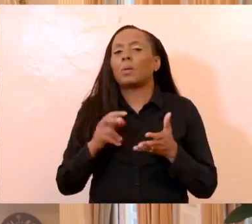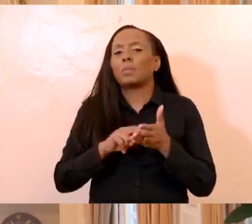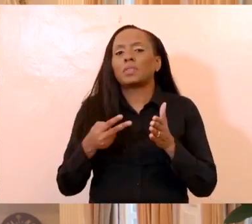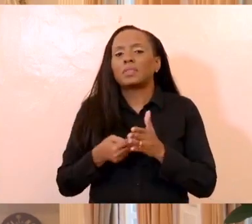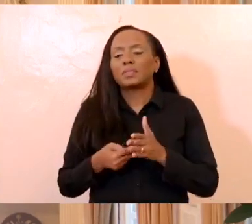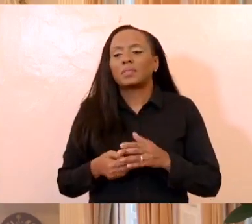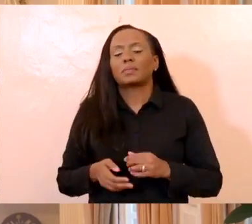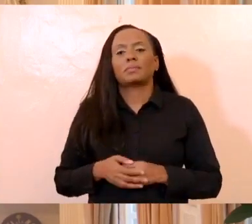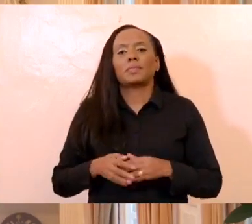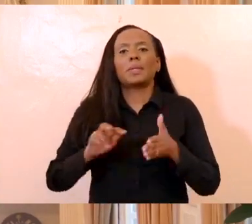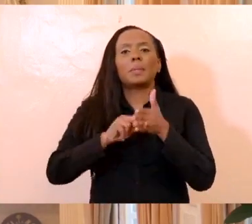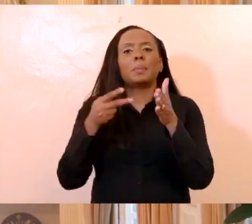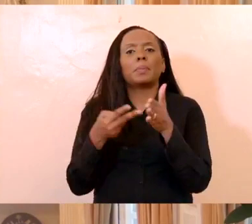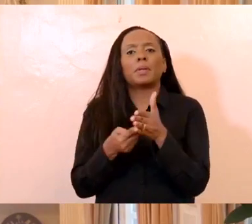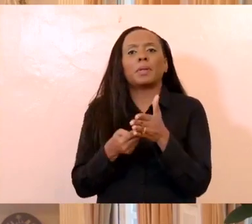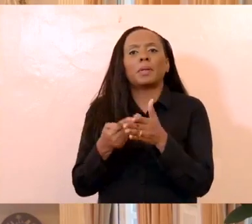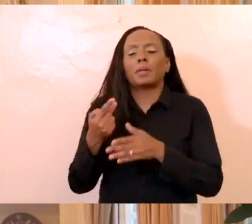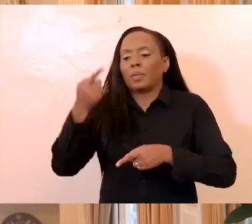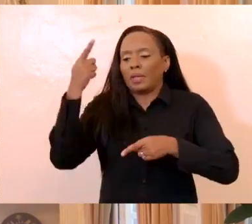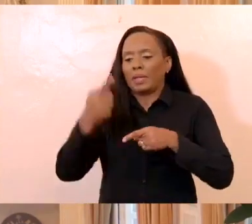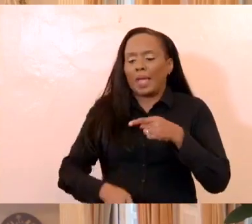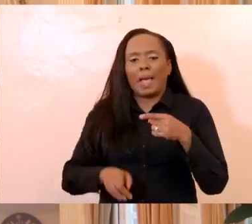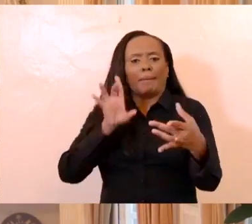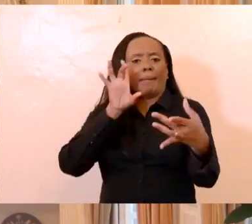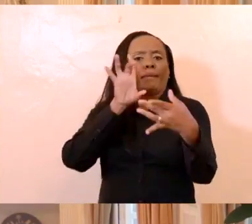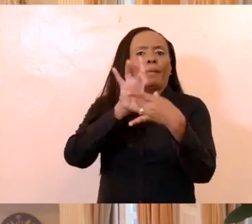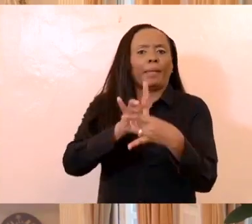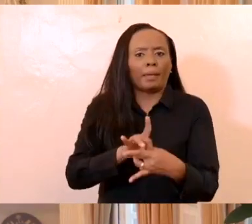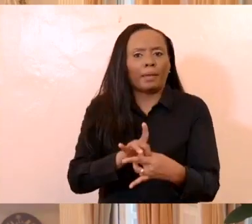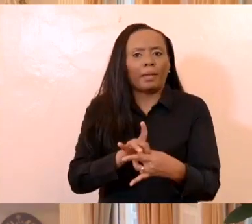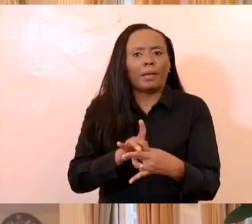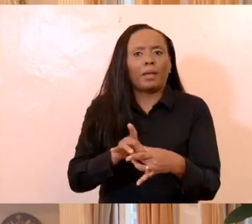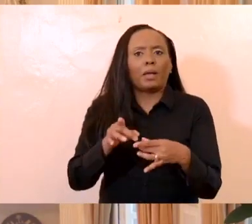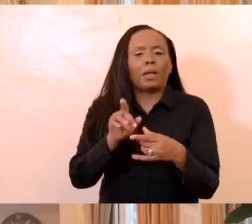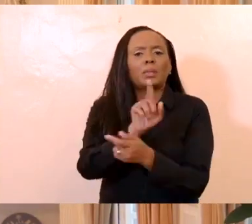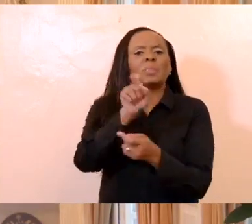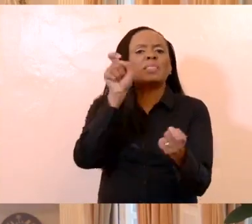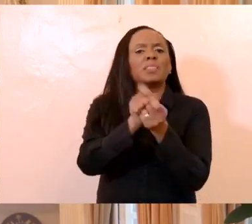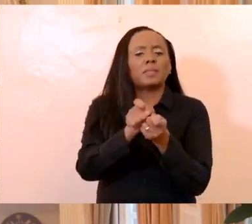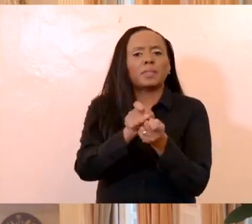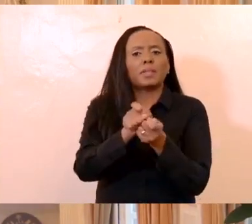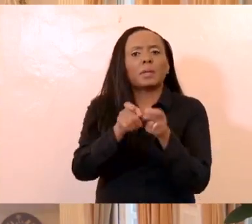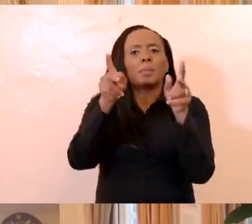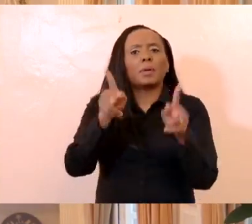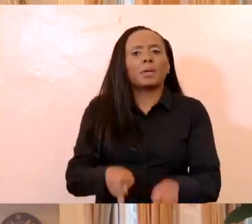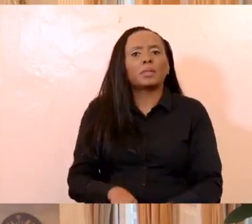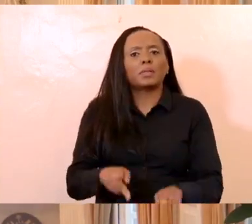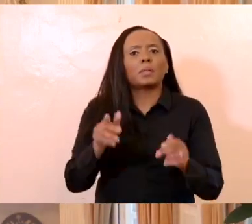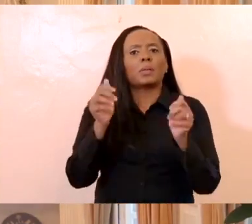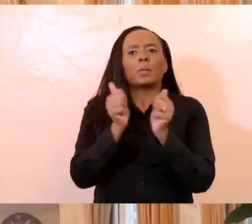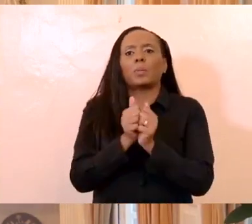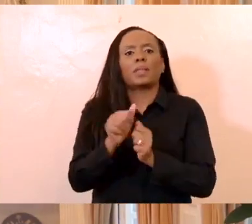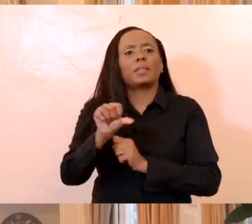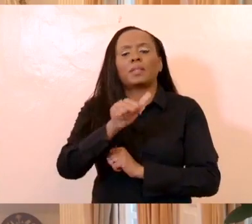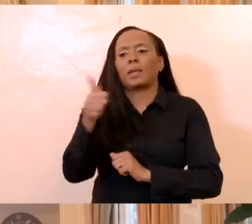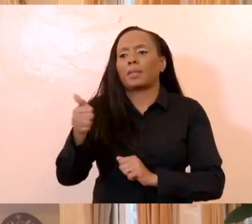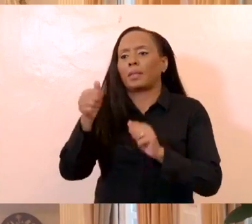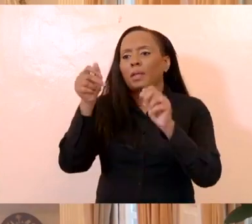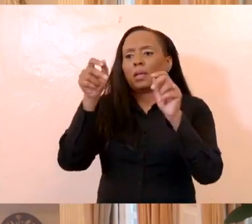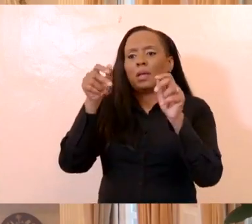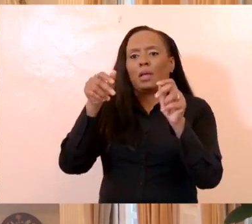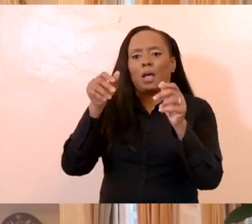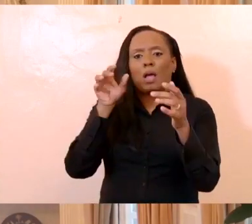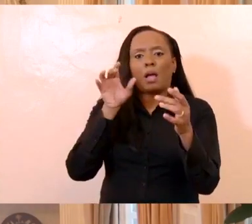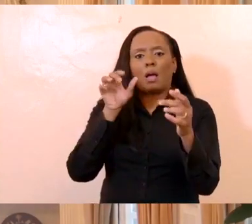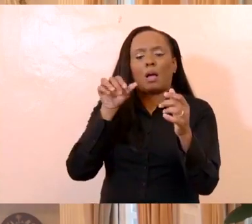link a particular case to a contact, a previous contact. That is the determining thing in terms of